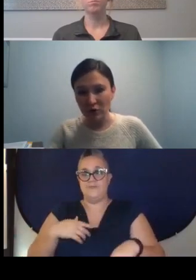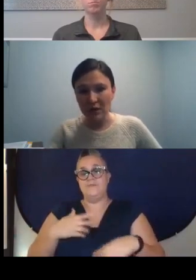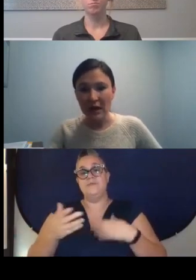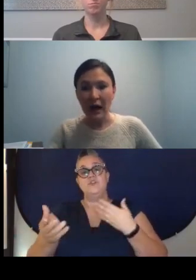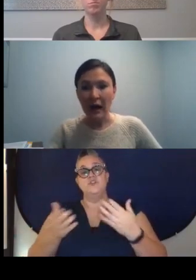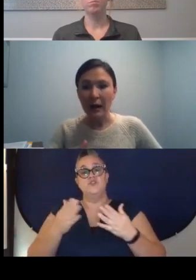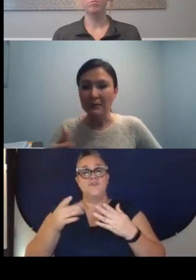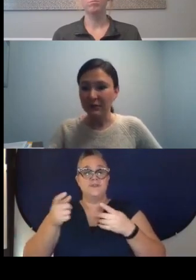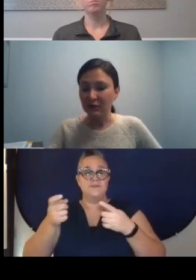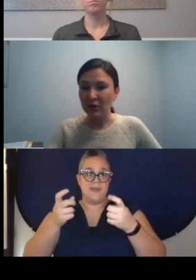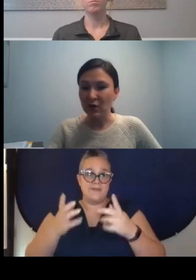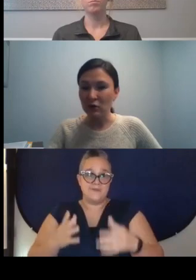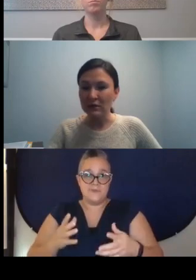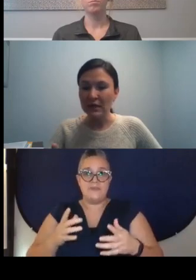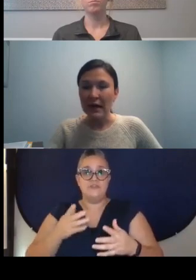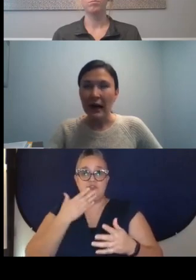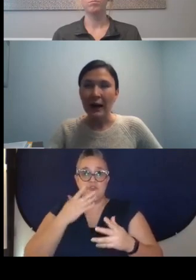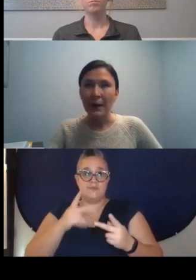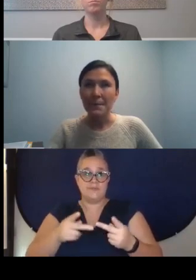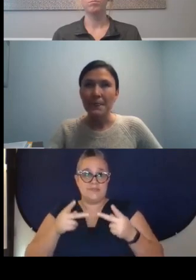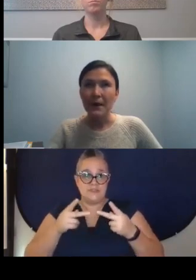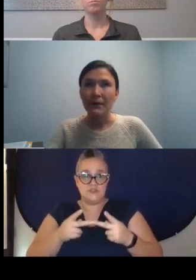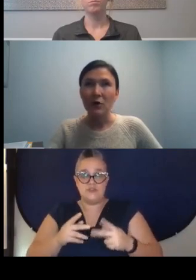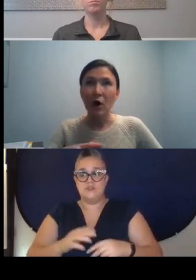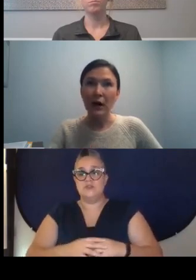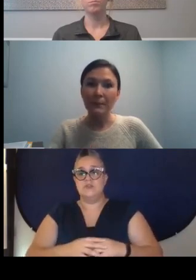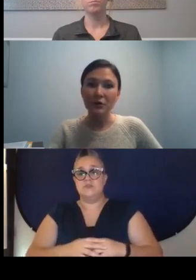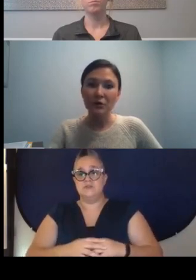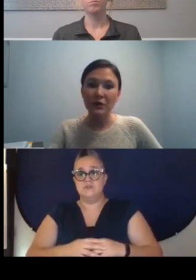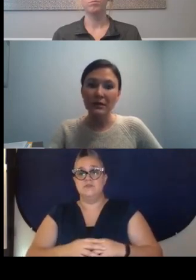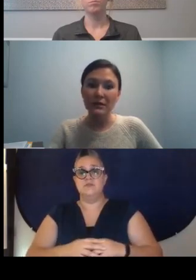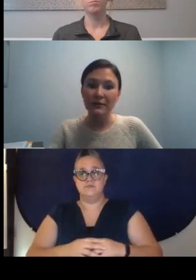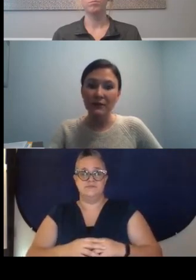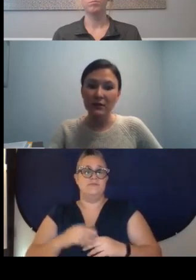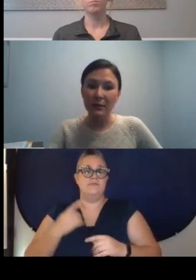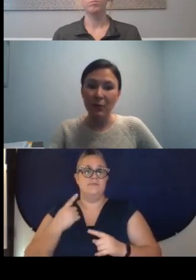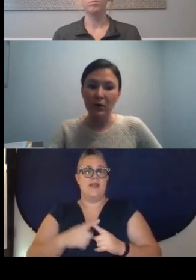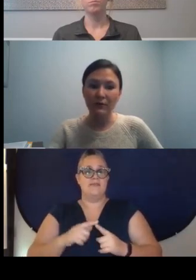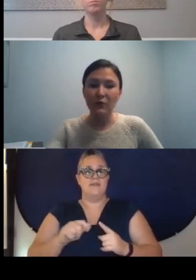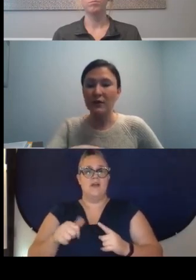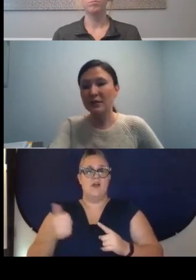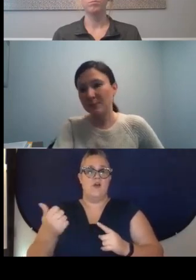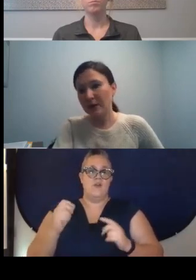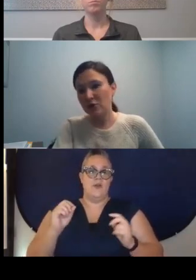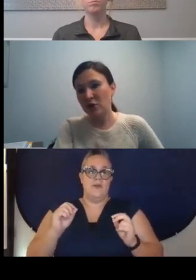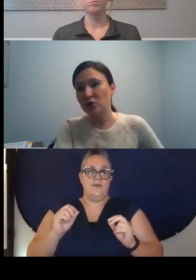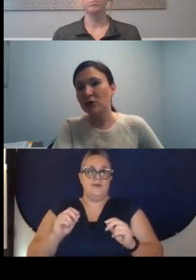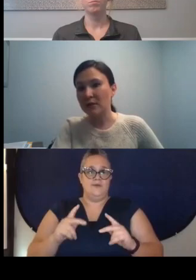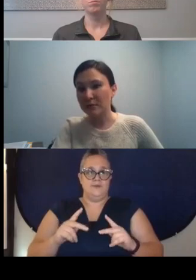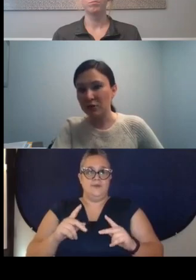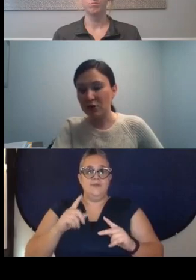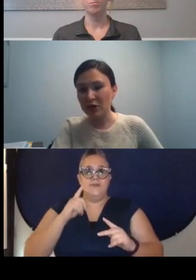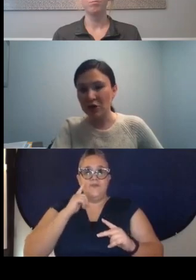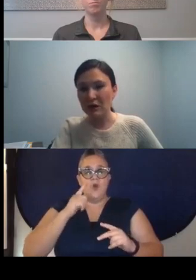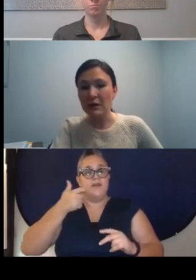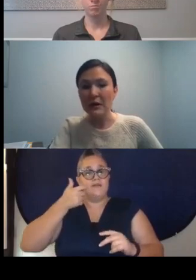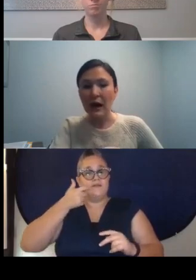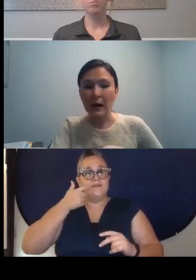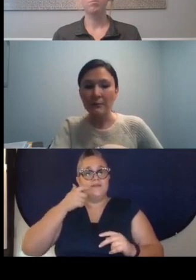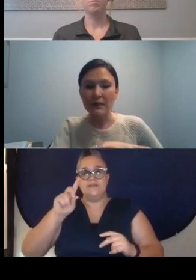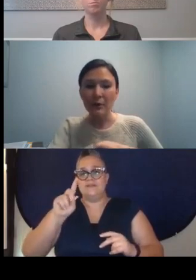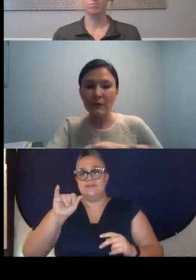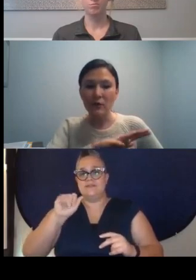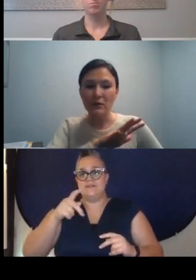type of roles, definitely those. And then there are opportunities, for example, if with the dispatcher, service